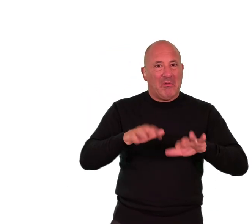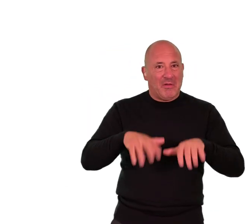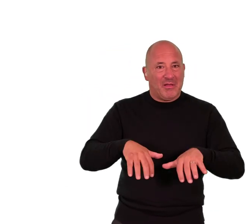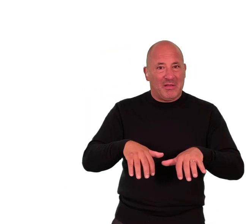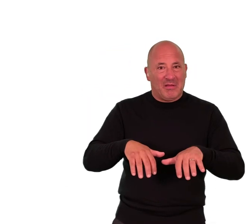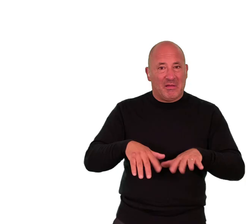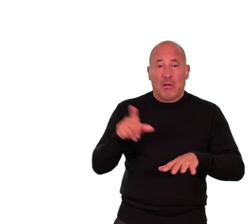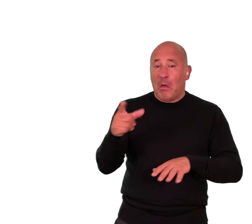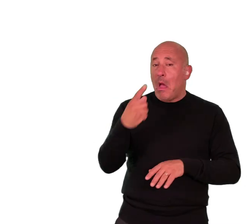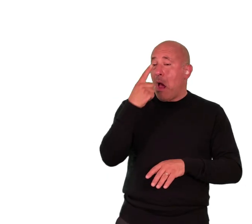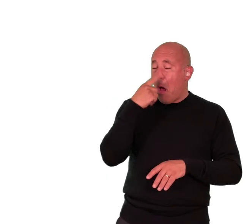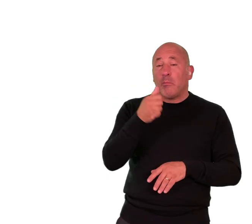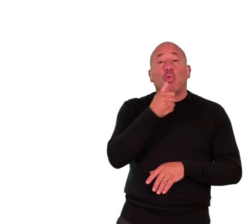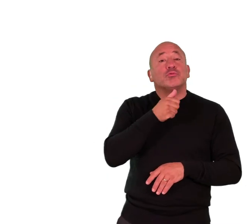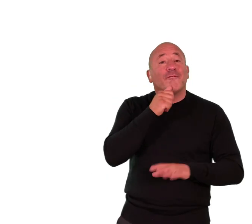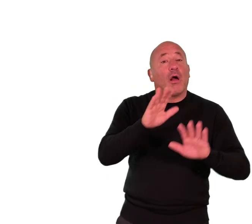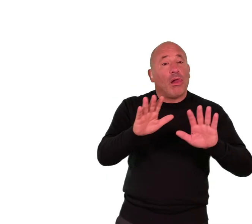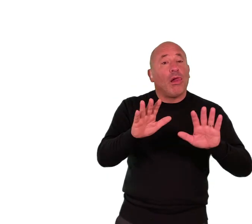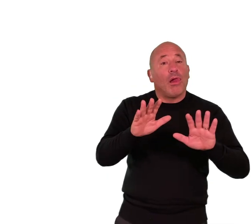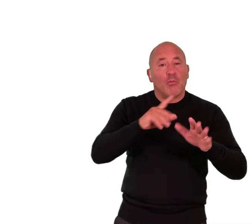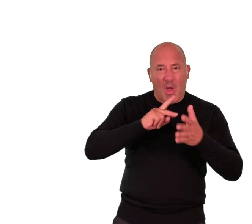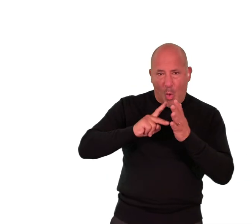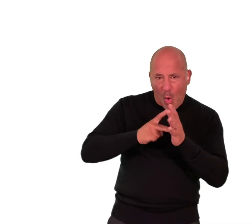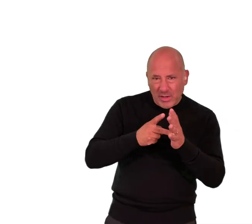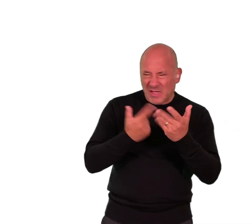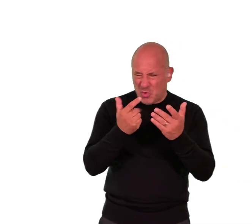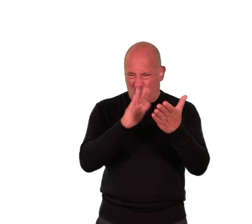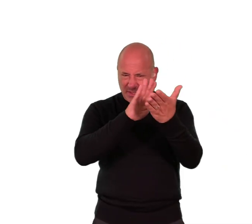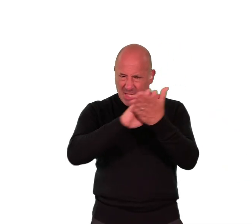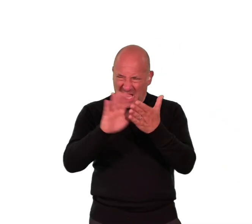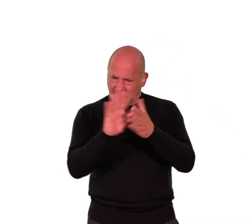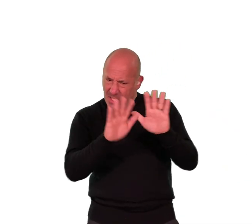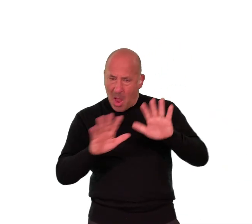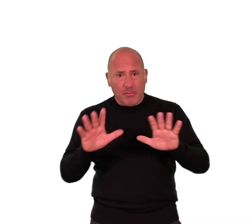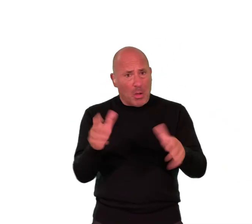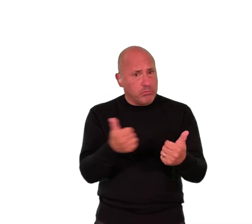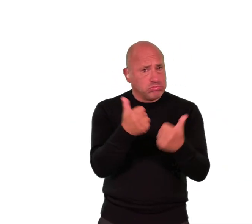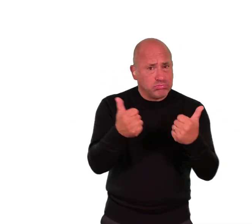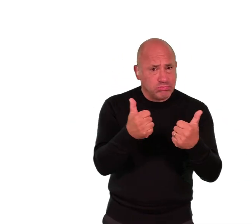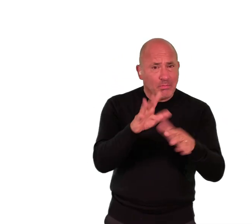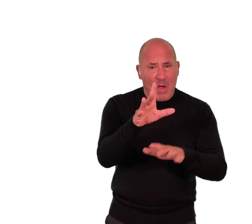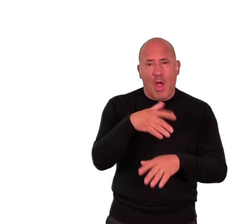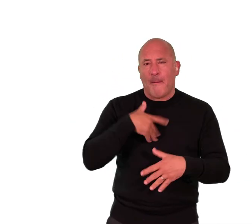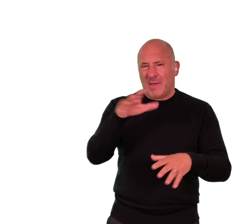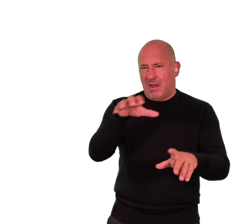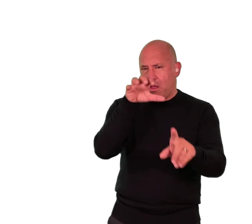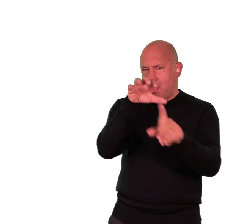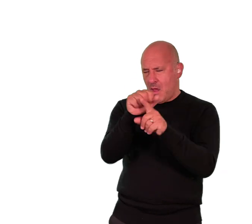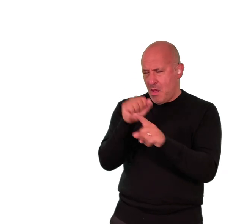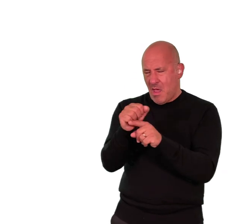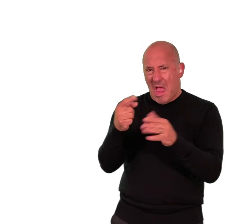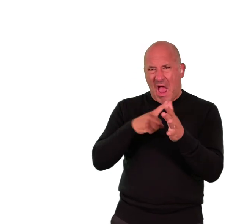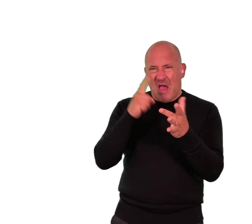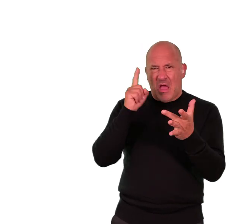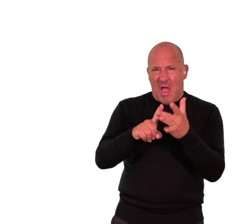help their applications, and this can be a really helpful tool to help you organise or streamline what you're